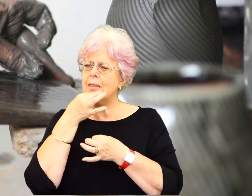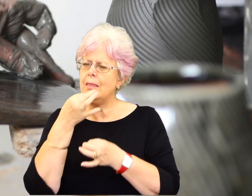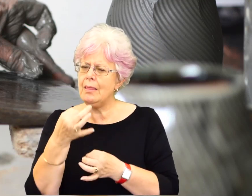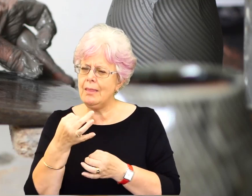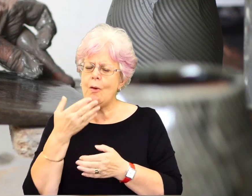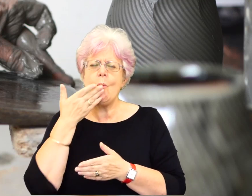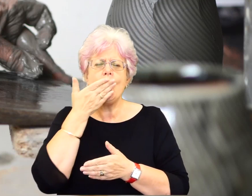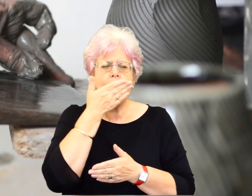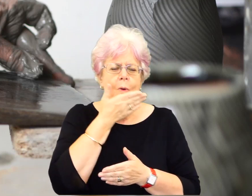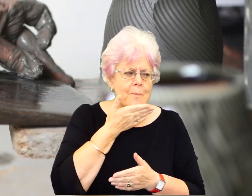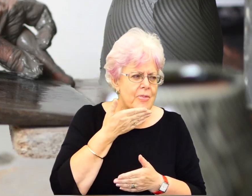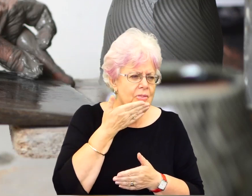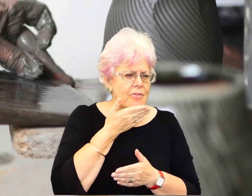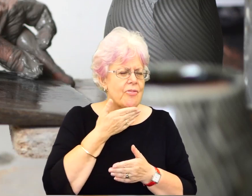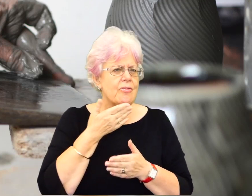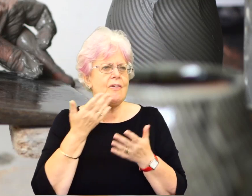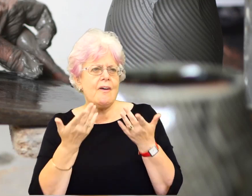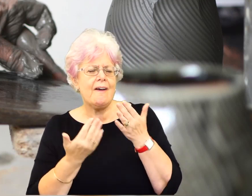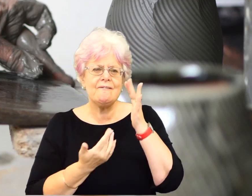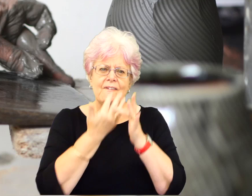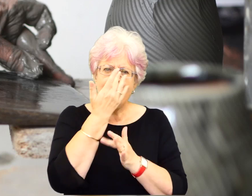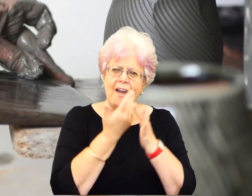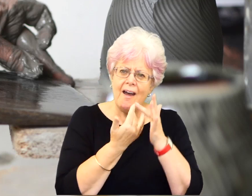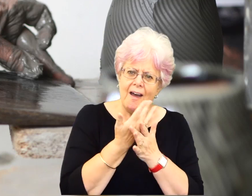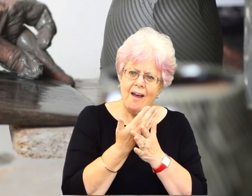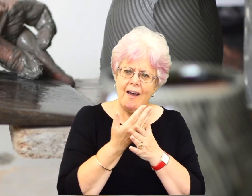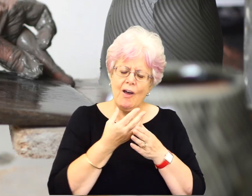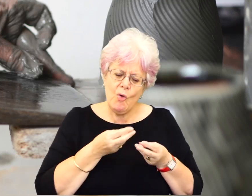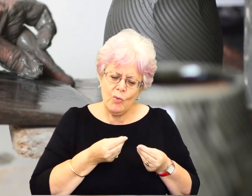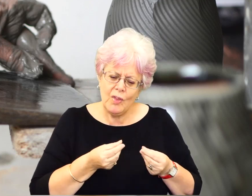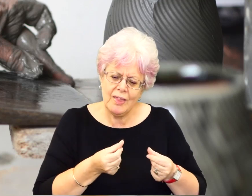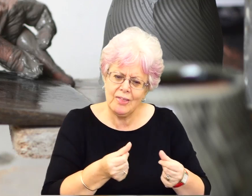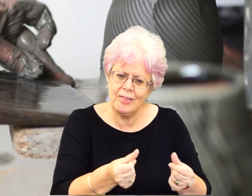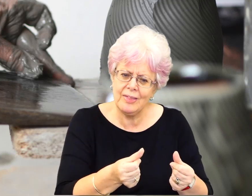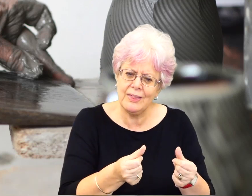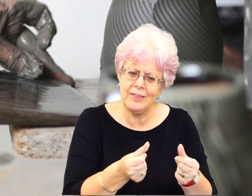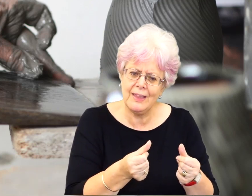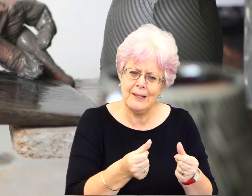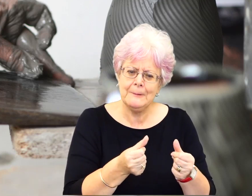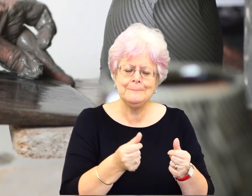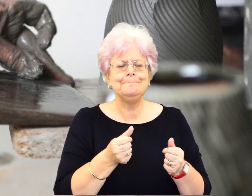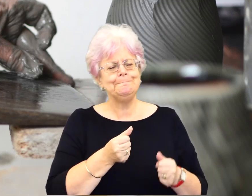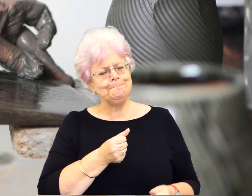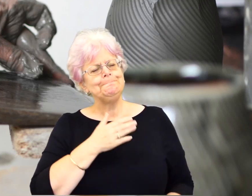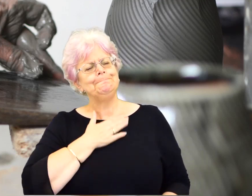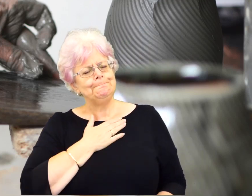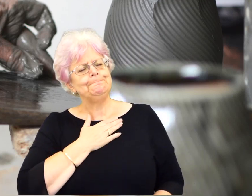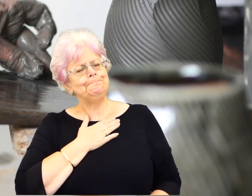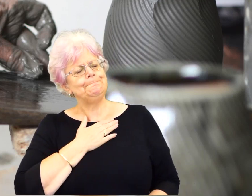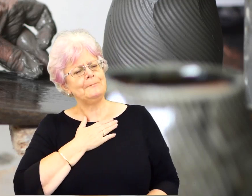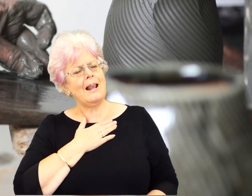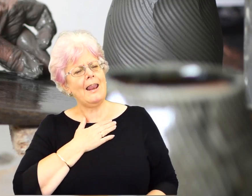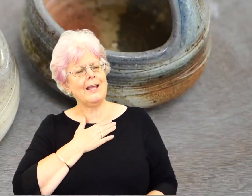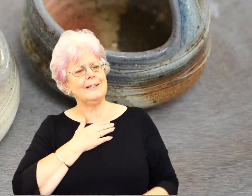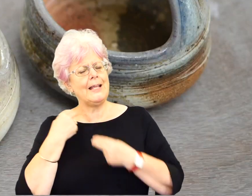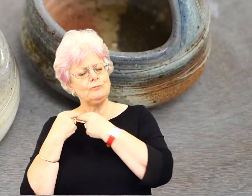that warmth and fiery earth. So there's something about, I do like the colours